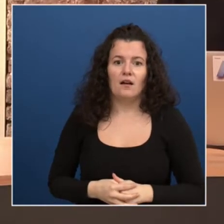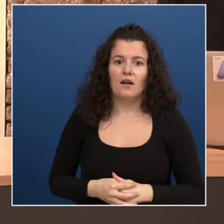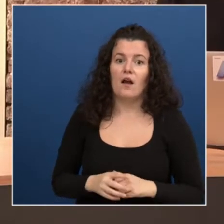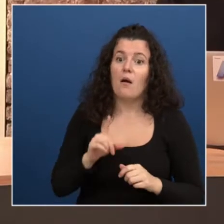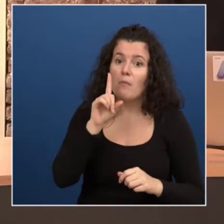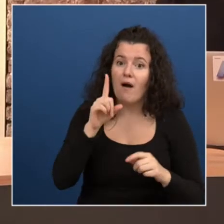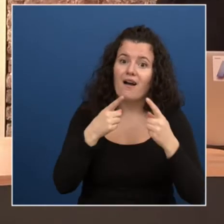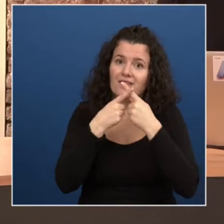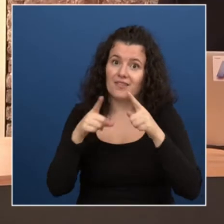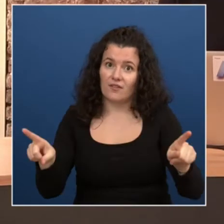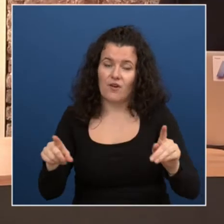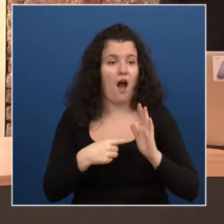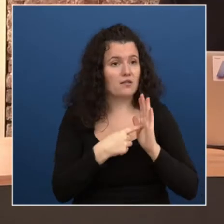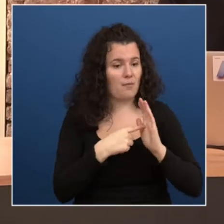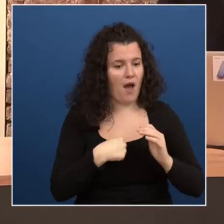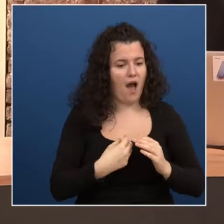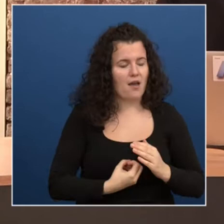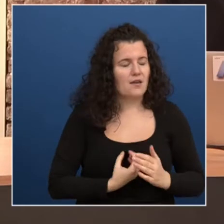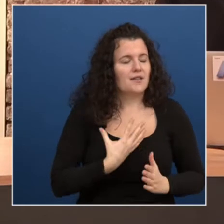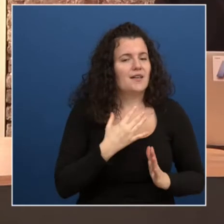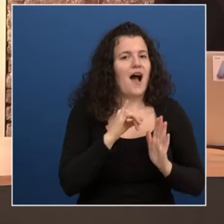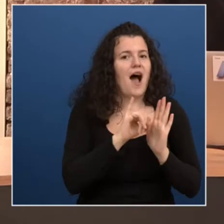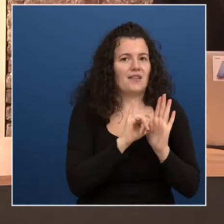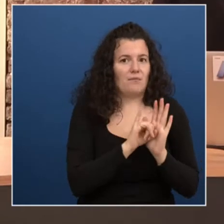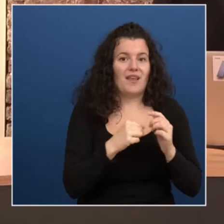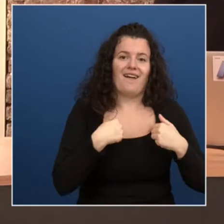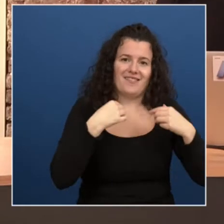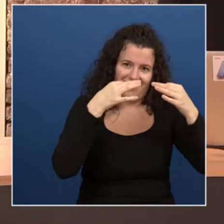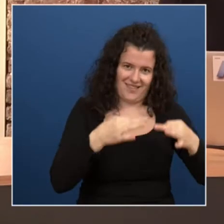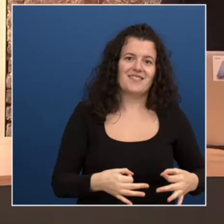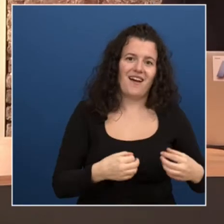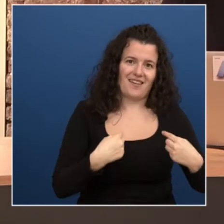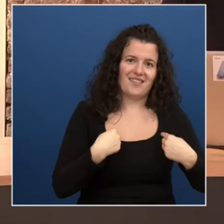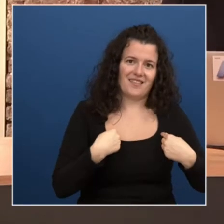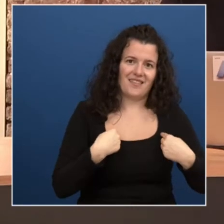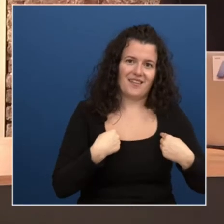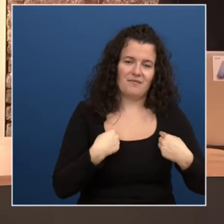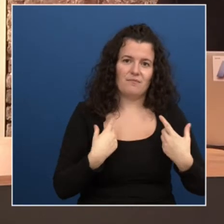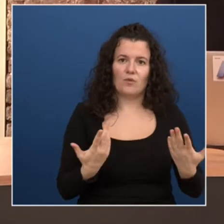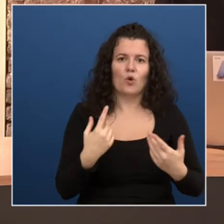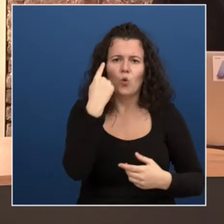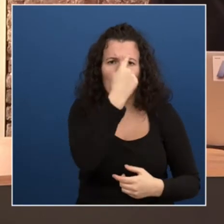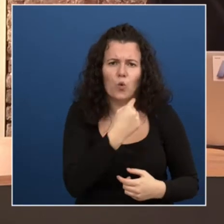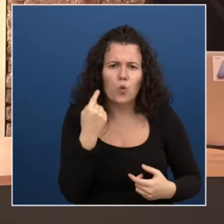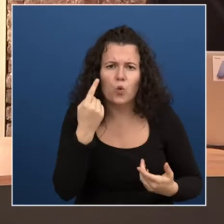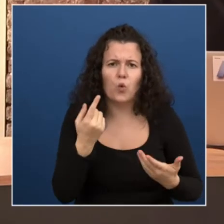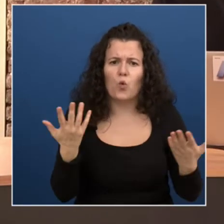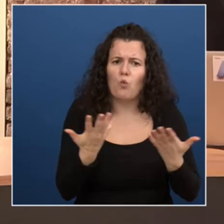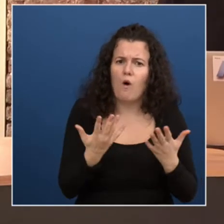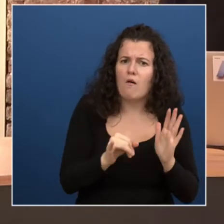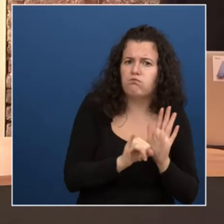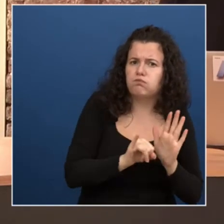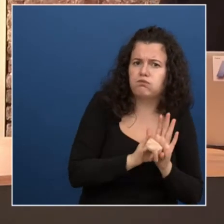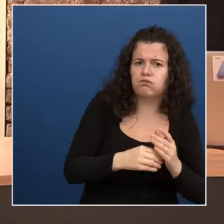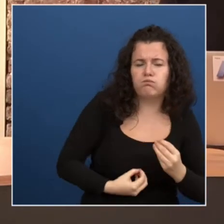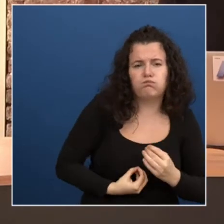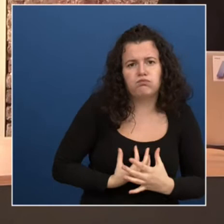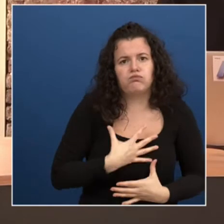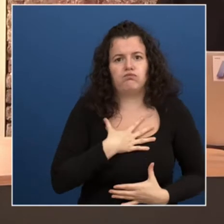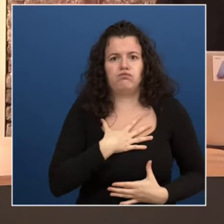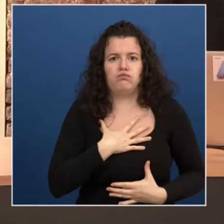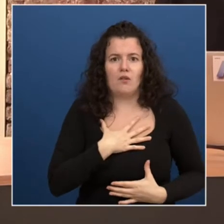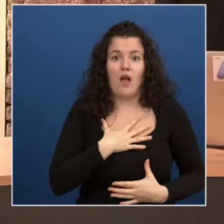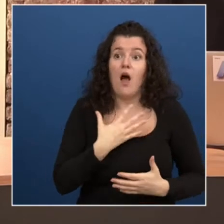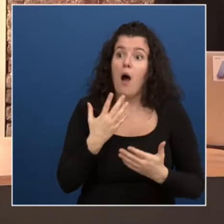we identify, it means that we make the choice. We identify with. But if we get identified, then other